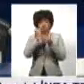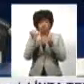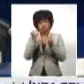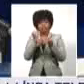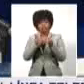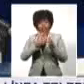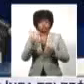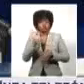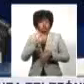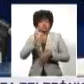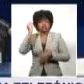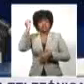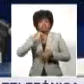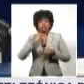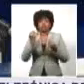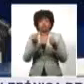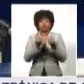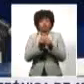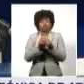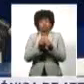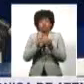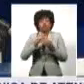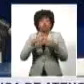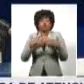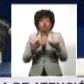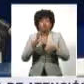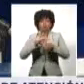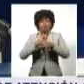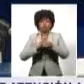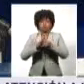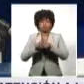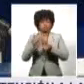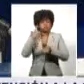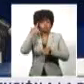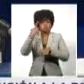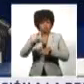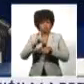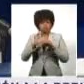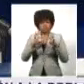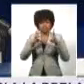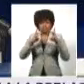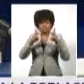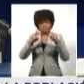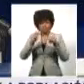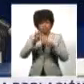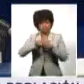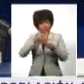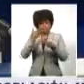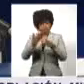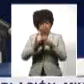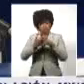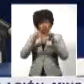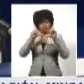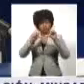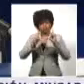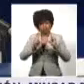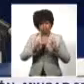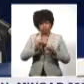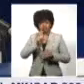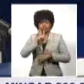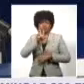cut on the amount of people who had tested positive while asymptomatic, and there were